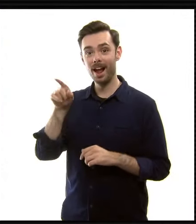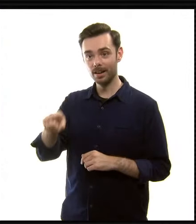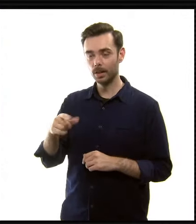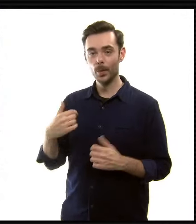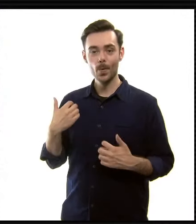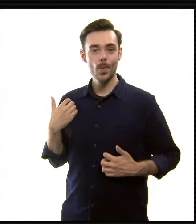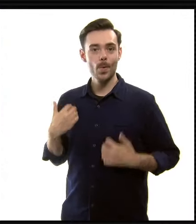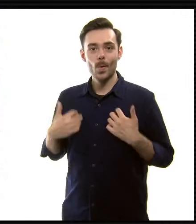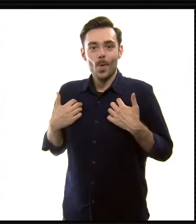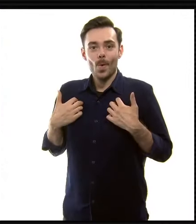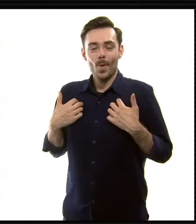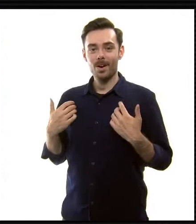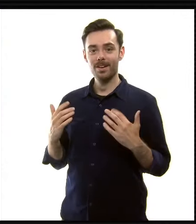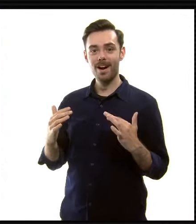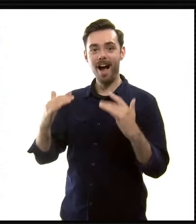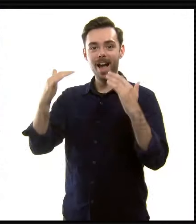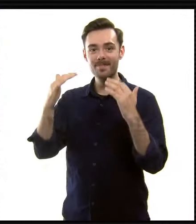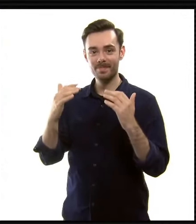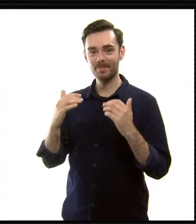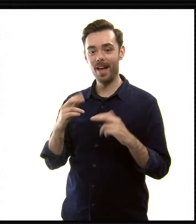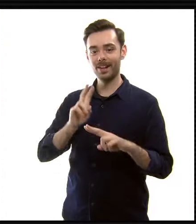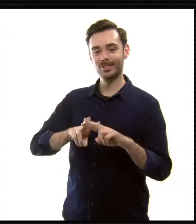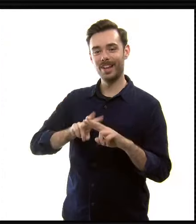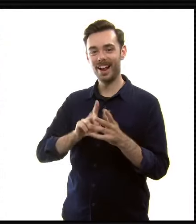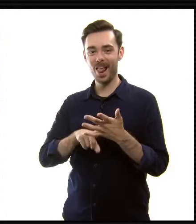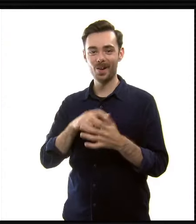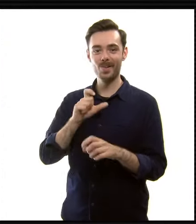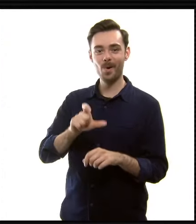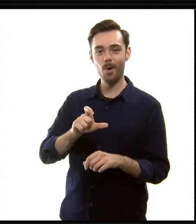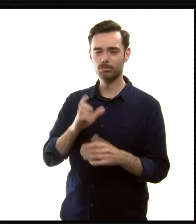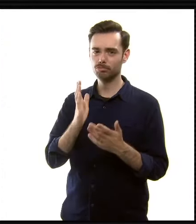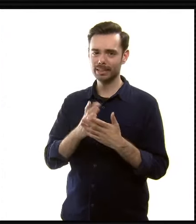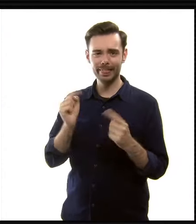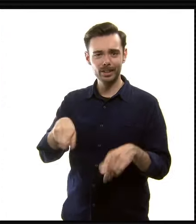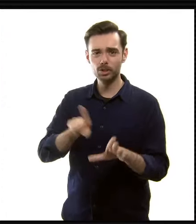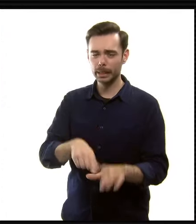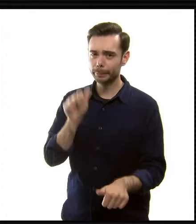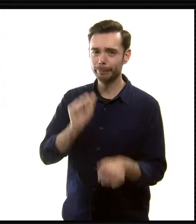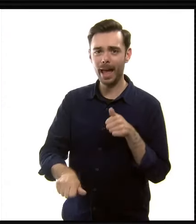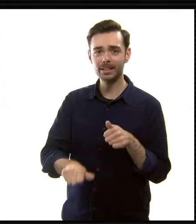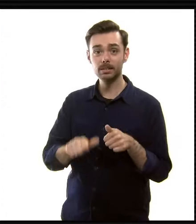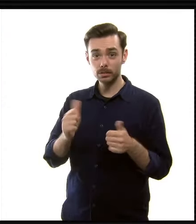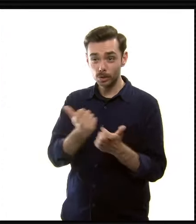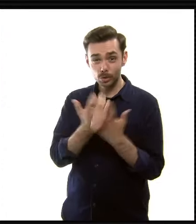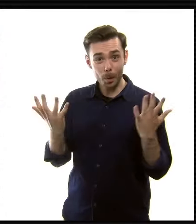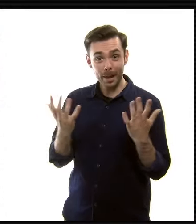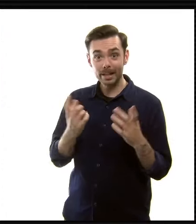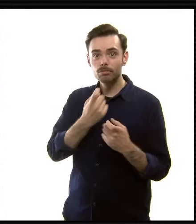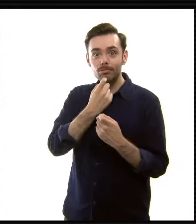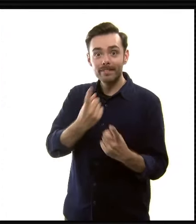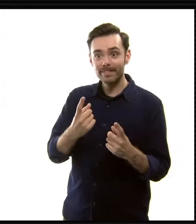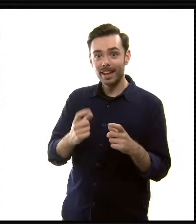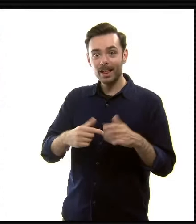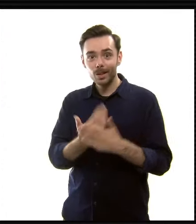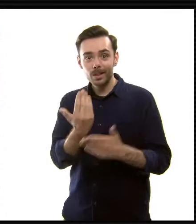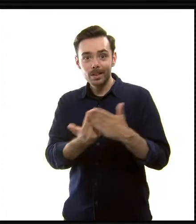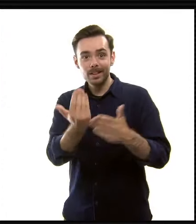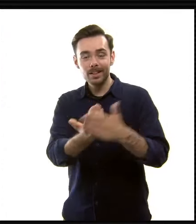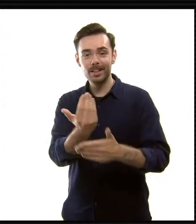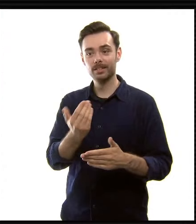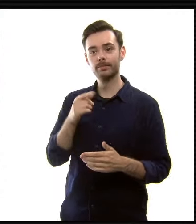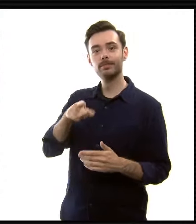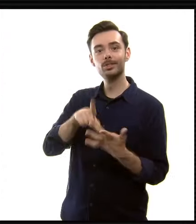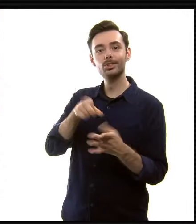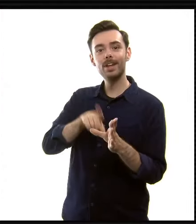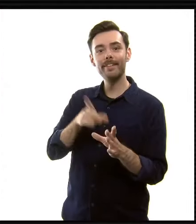hype. Hashtag LegoCon. Absolutely nailed it this year with all the reveals. Wow! That's from Jay in Australia. Could you